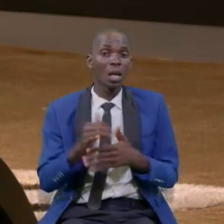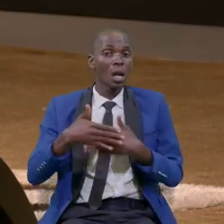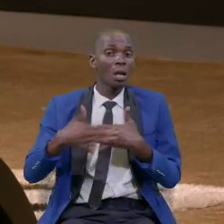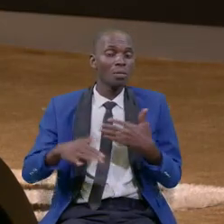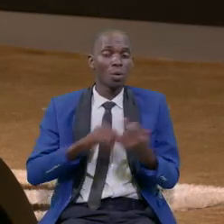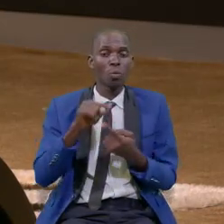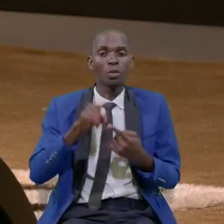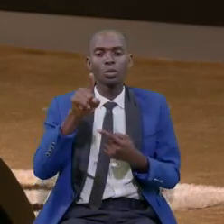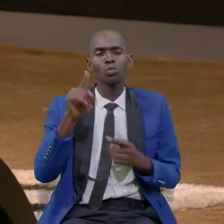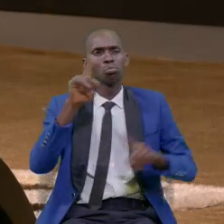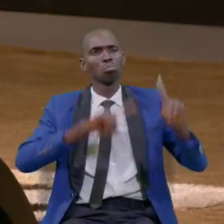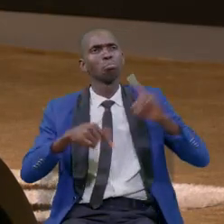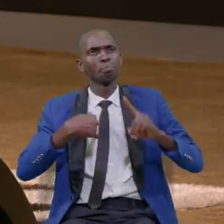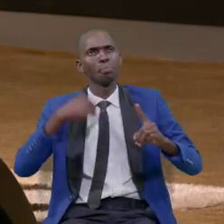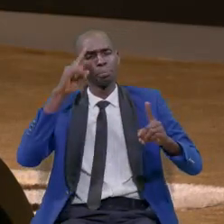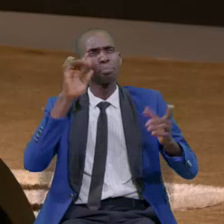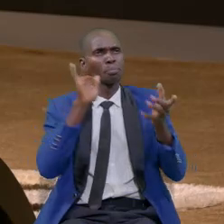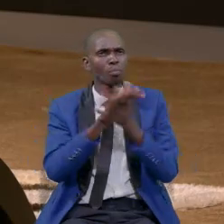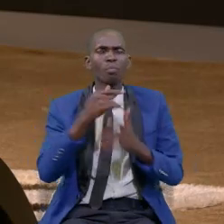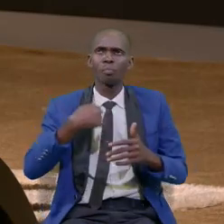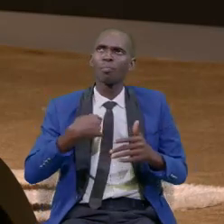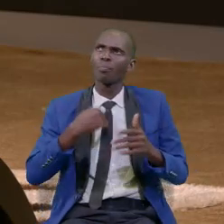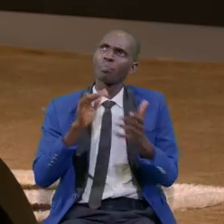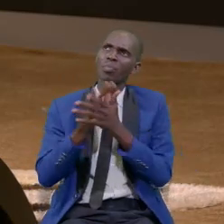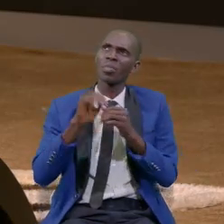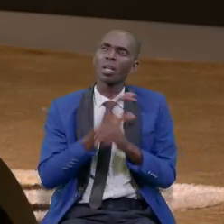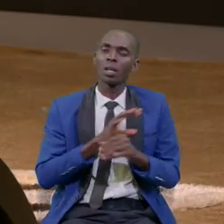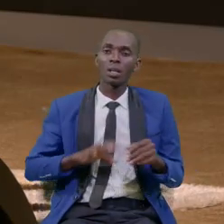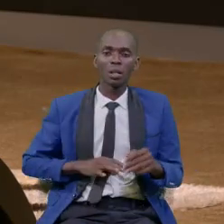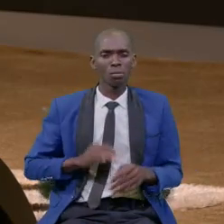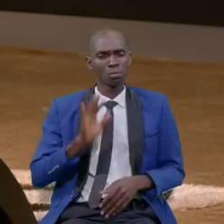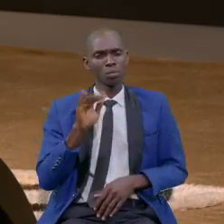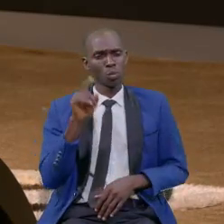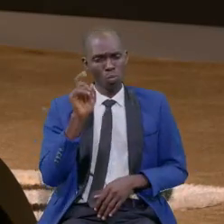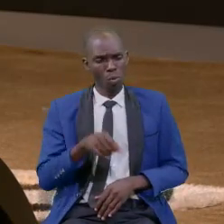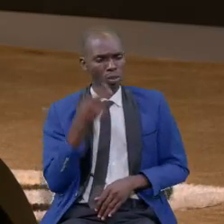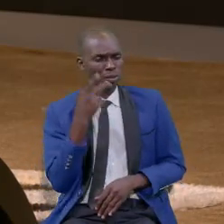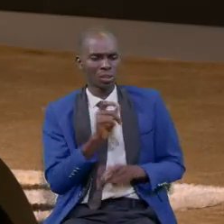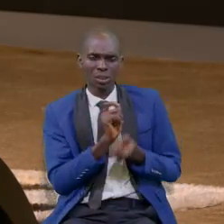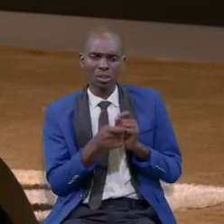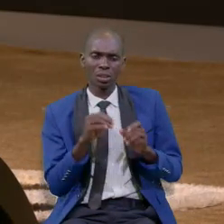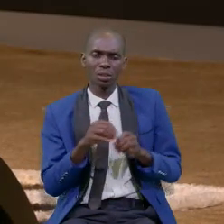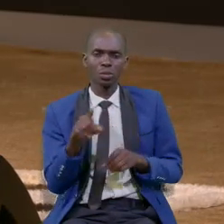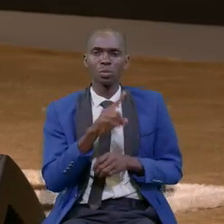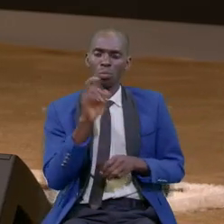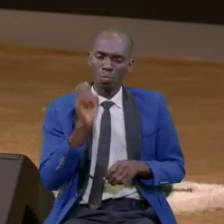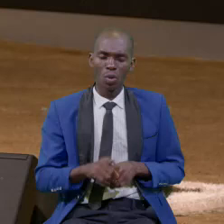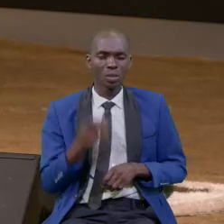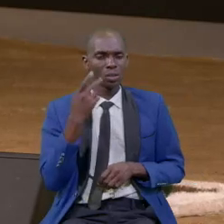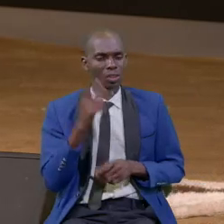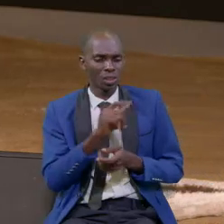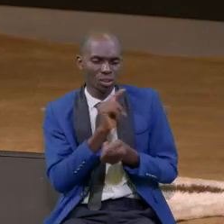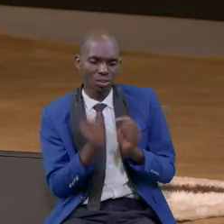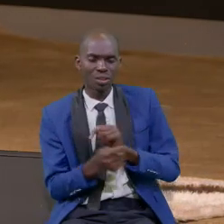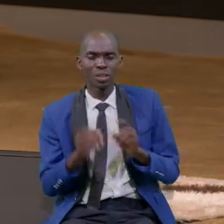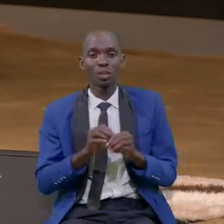you say you put your faith in Christ, there should be a change, a transformation. If the transformation